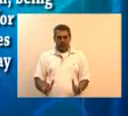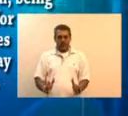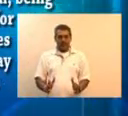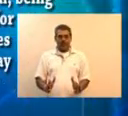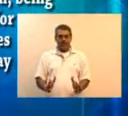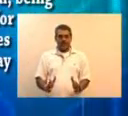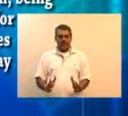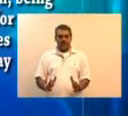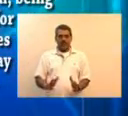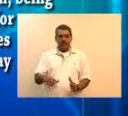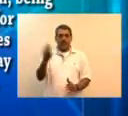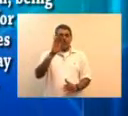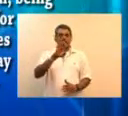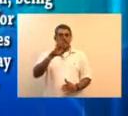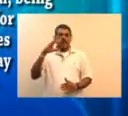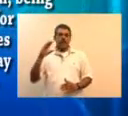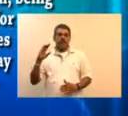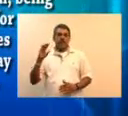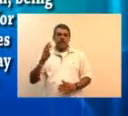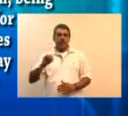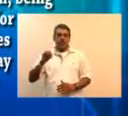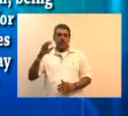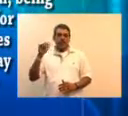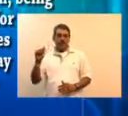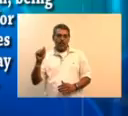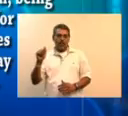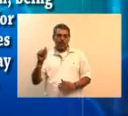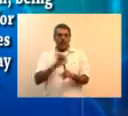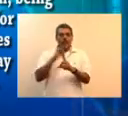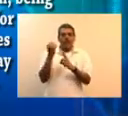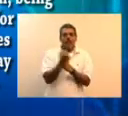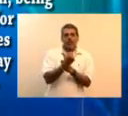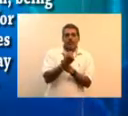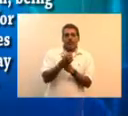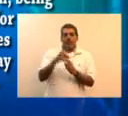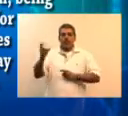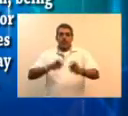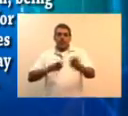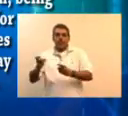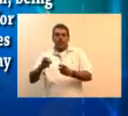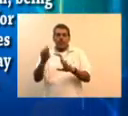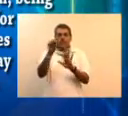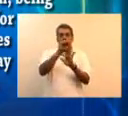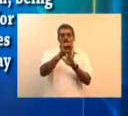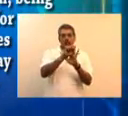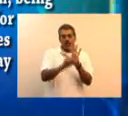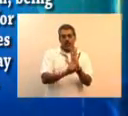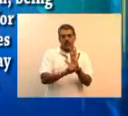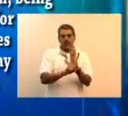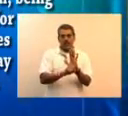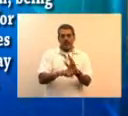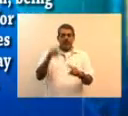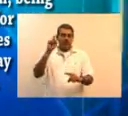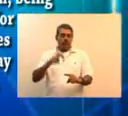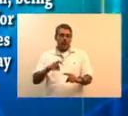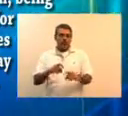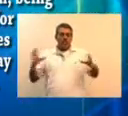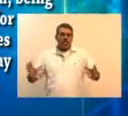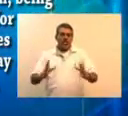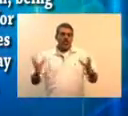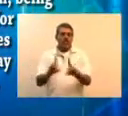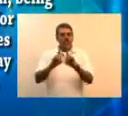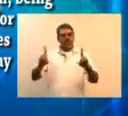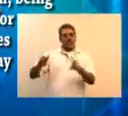Act, Section 84, Subsection 3, mandates the Environmental Commission to encourage and promote